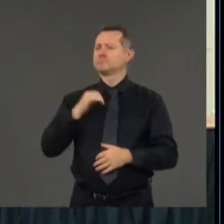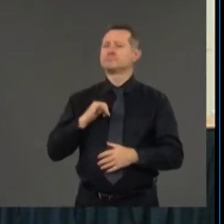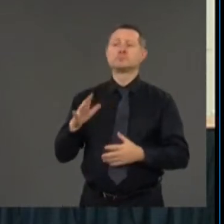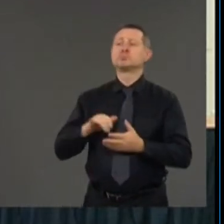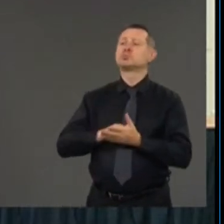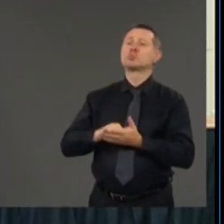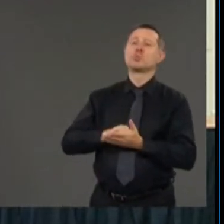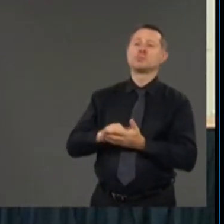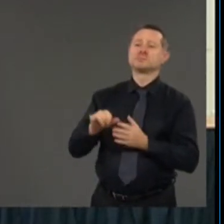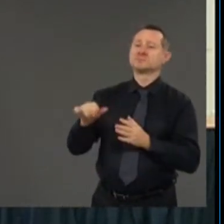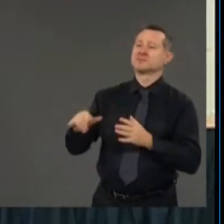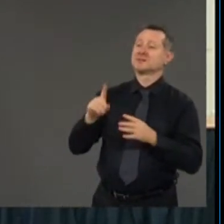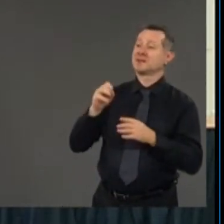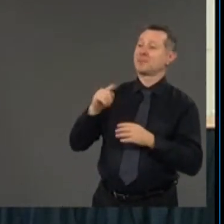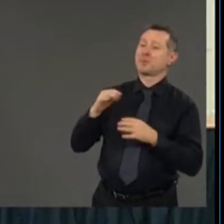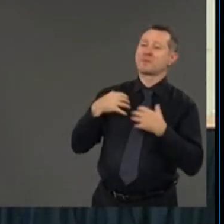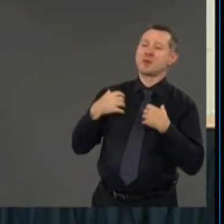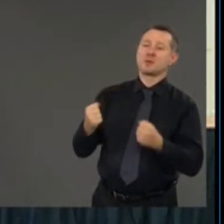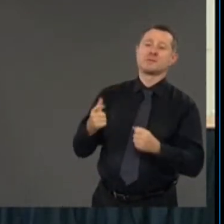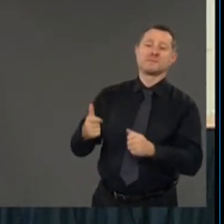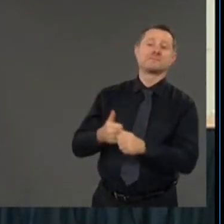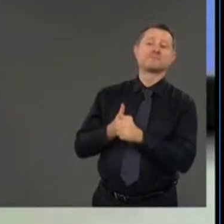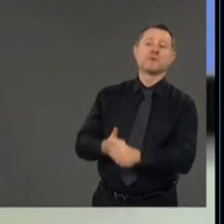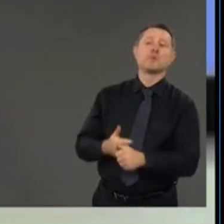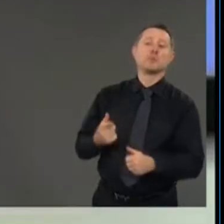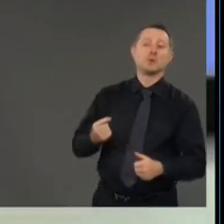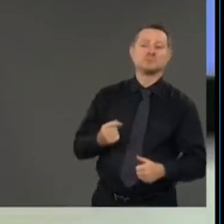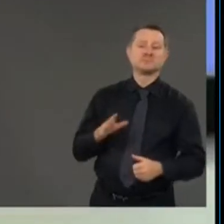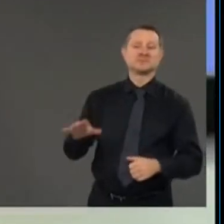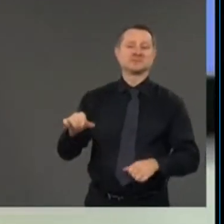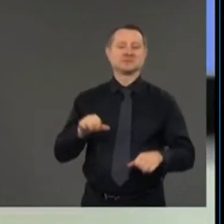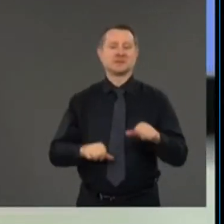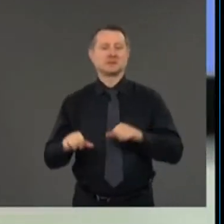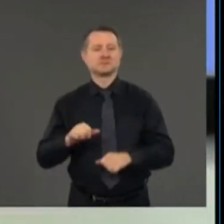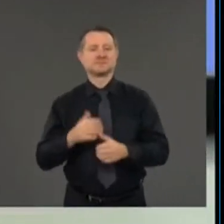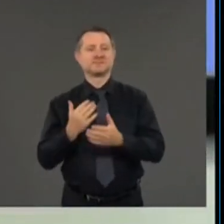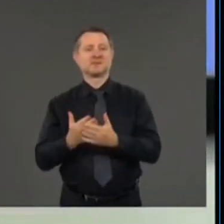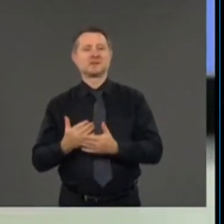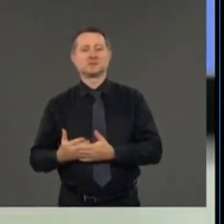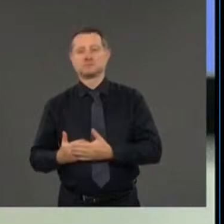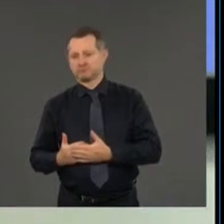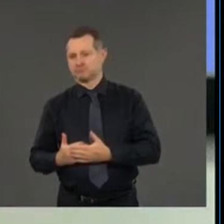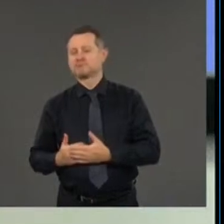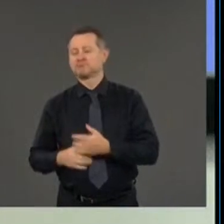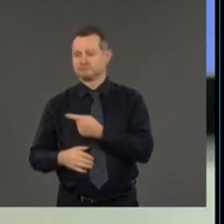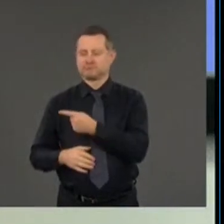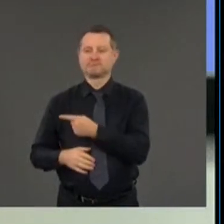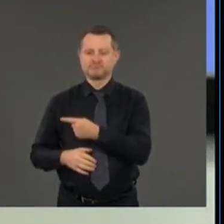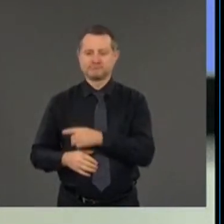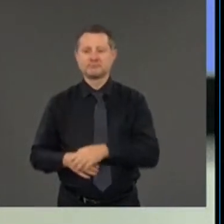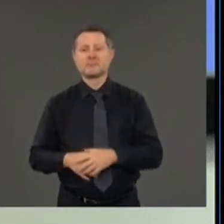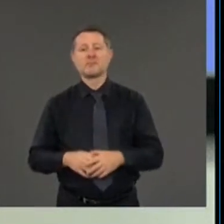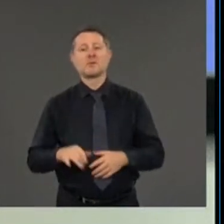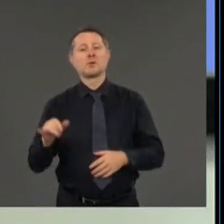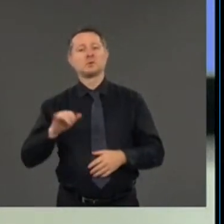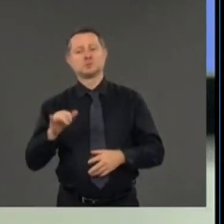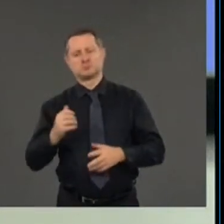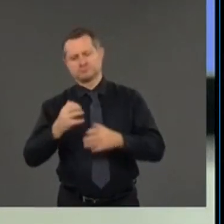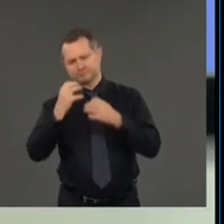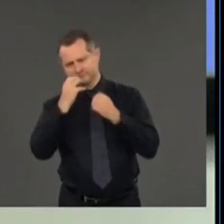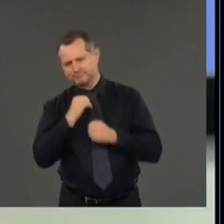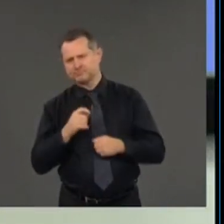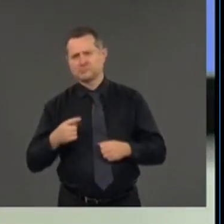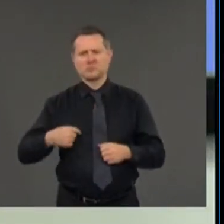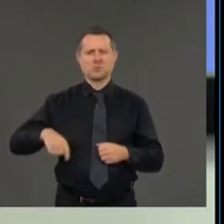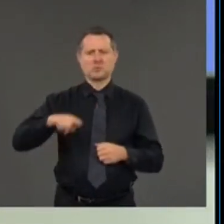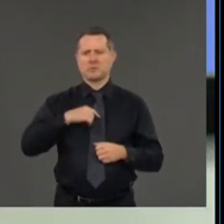Department of Health that's driven by science and data, and also, and most importantly, compassion for those of us who live in New